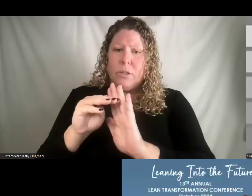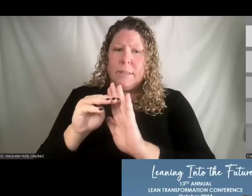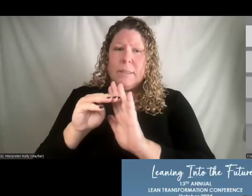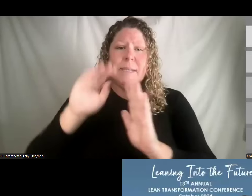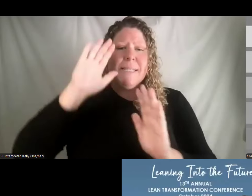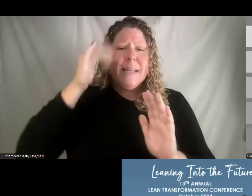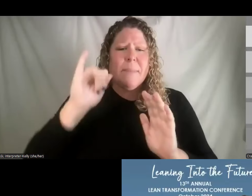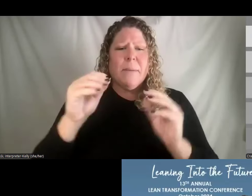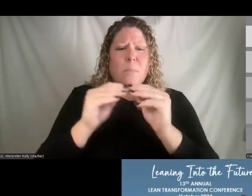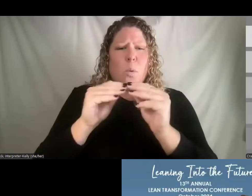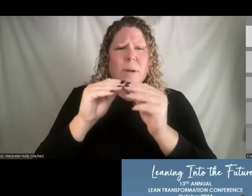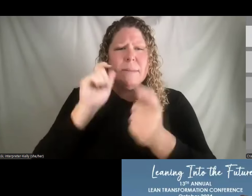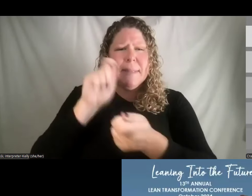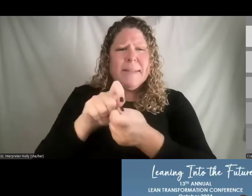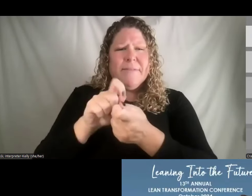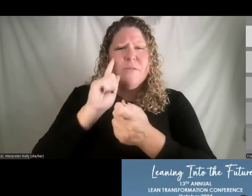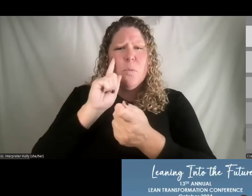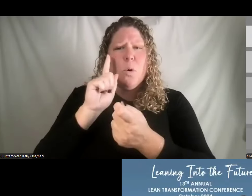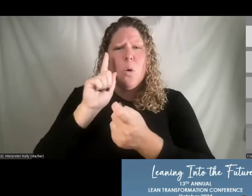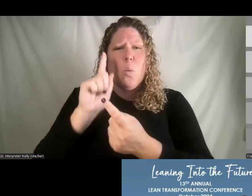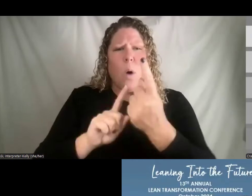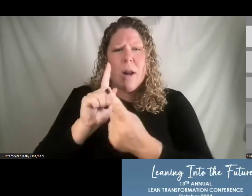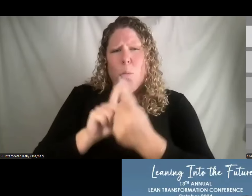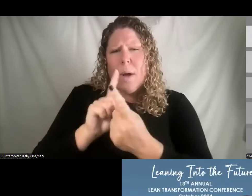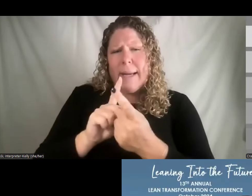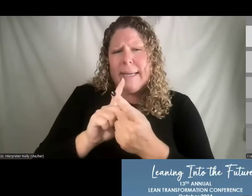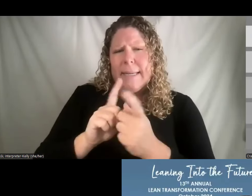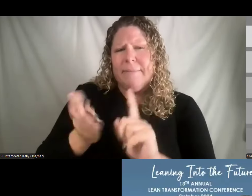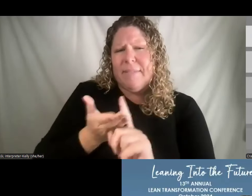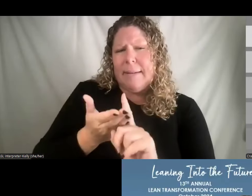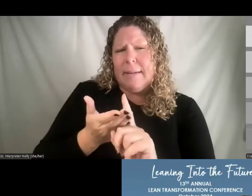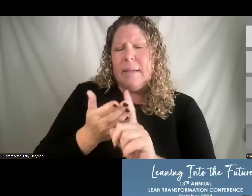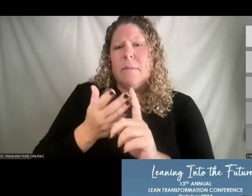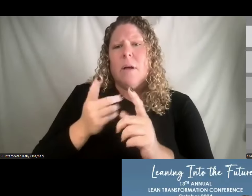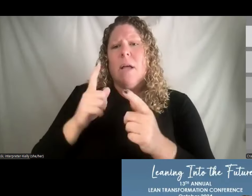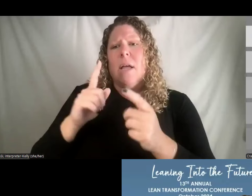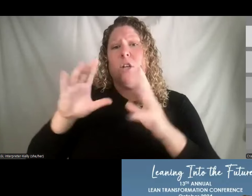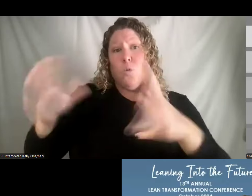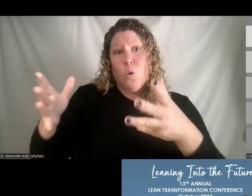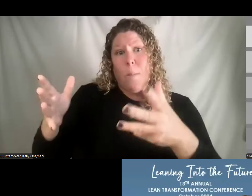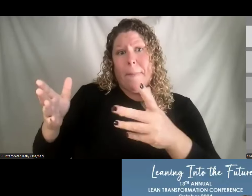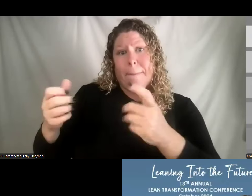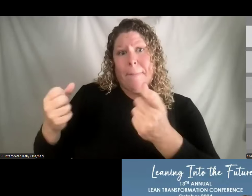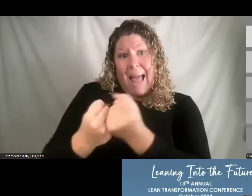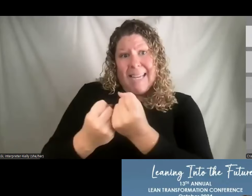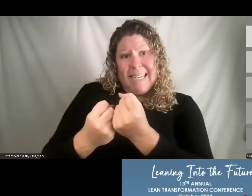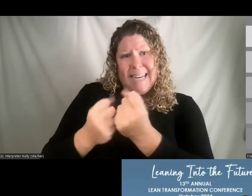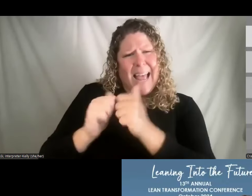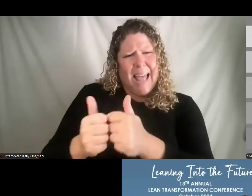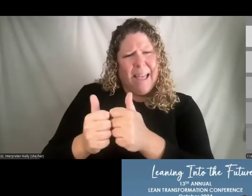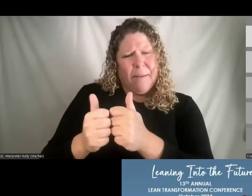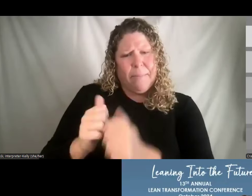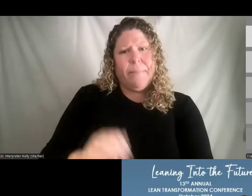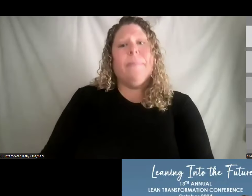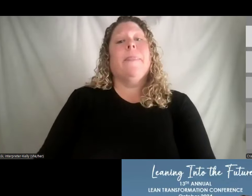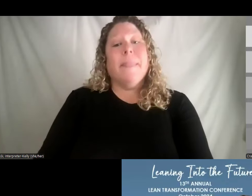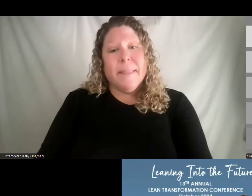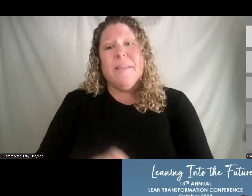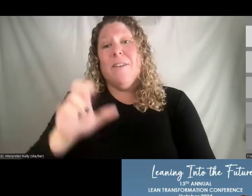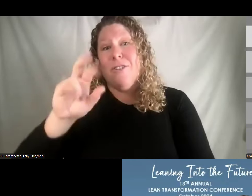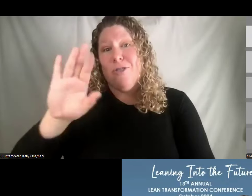one-on-one buy-in. Are there any tools for group buy-in? Yeah, that's an